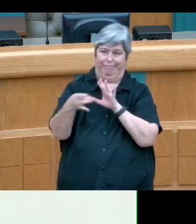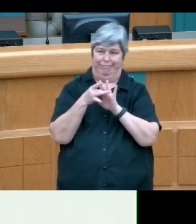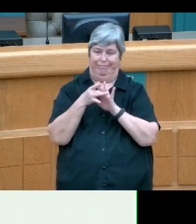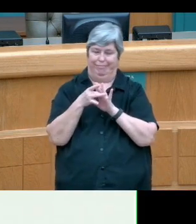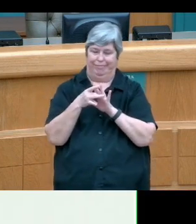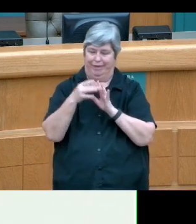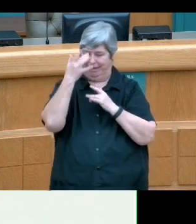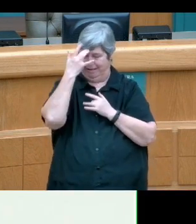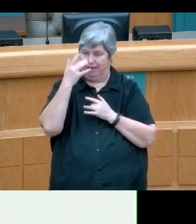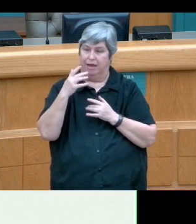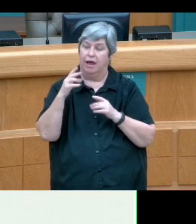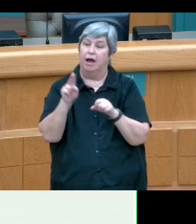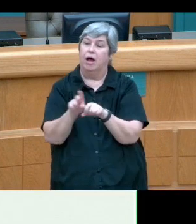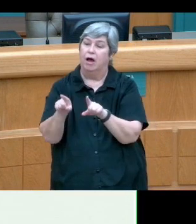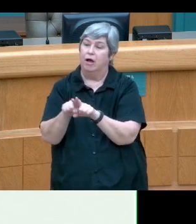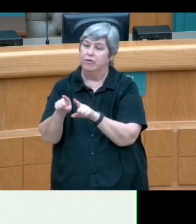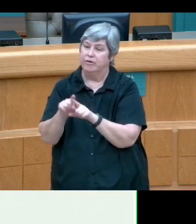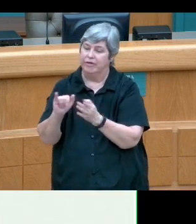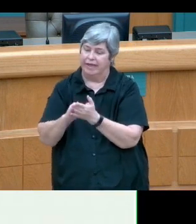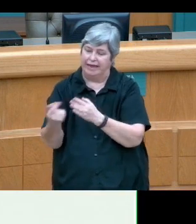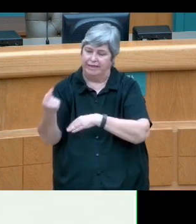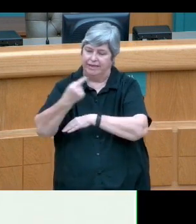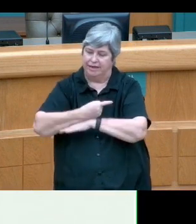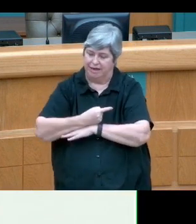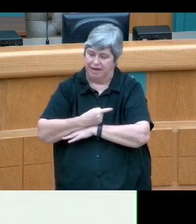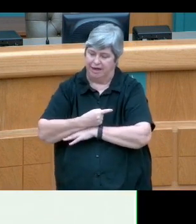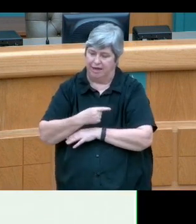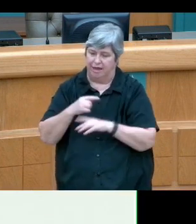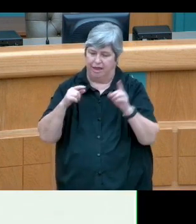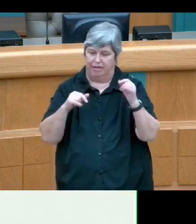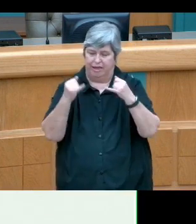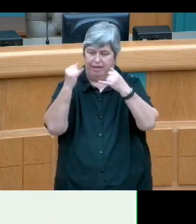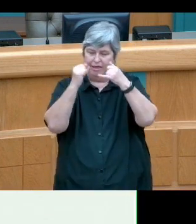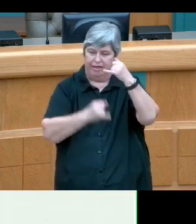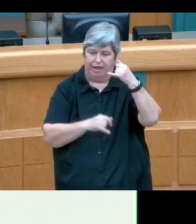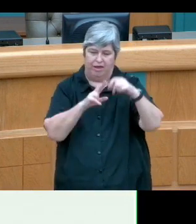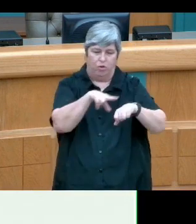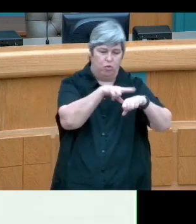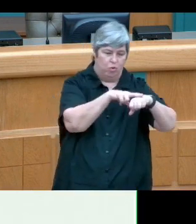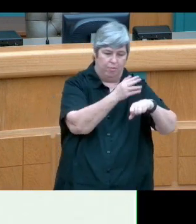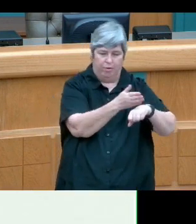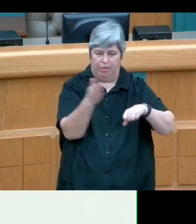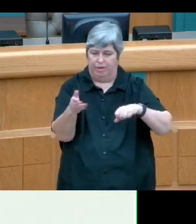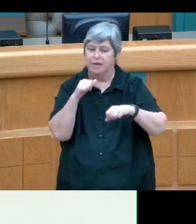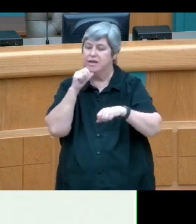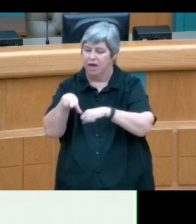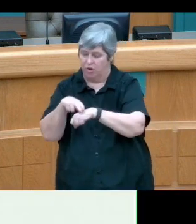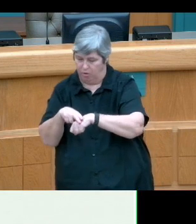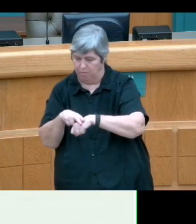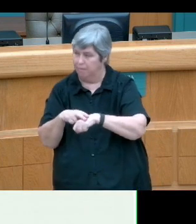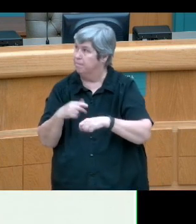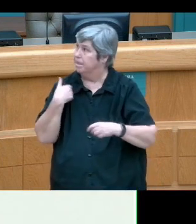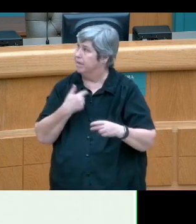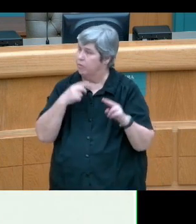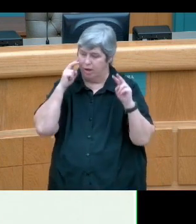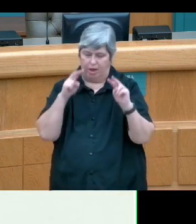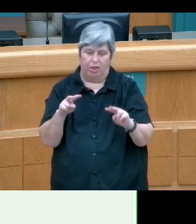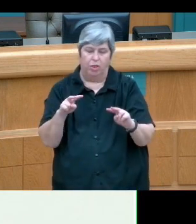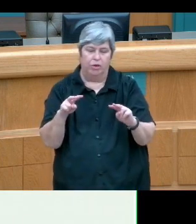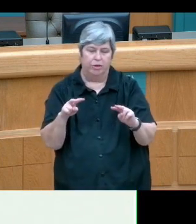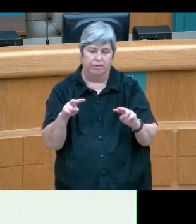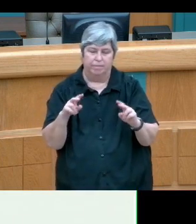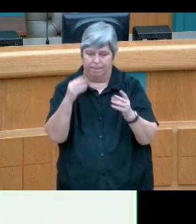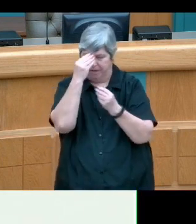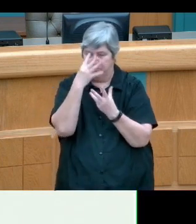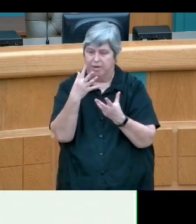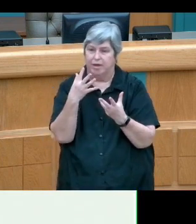that unicast.com uses as their cutoff of this is the line between normal and not normal. So we look at our data